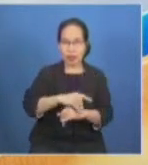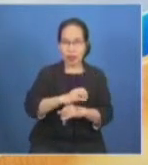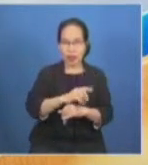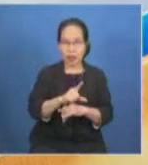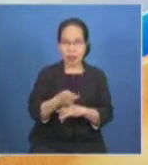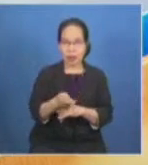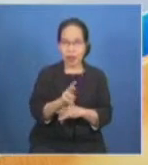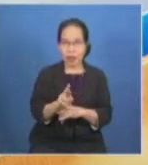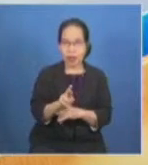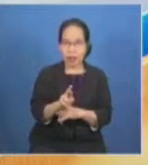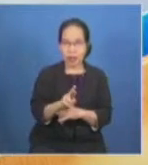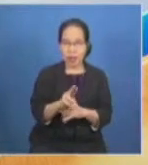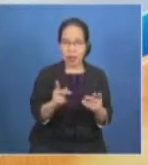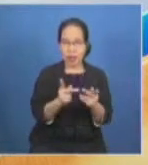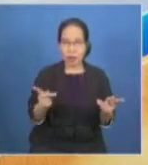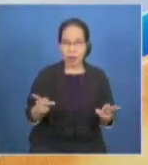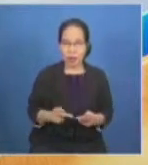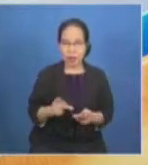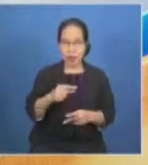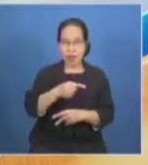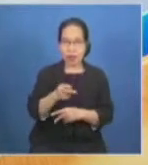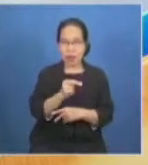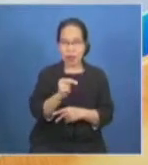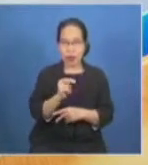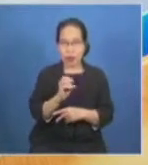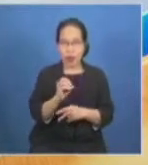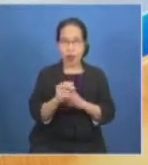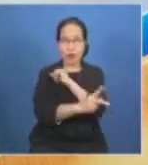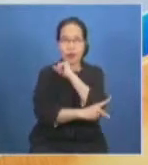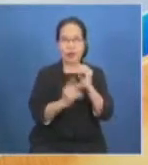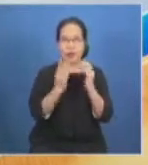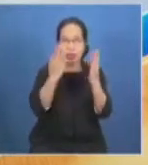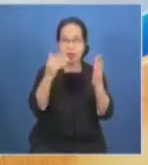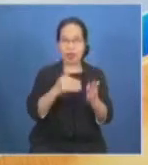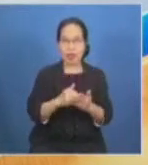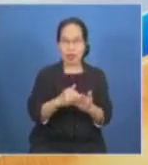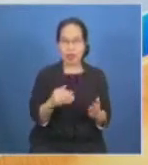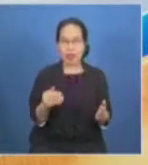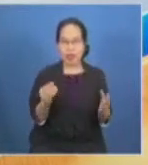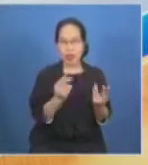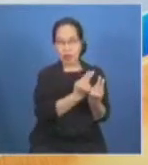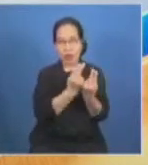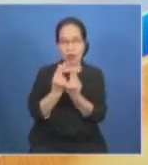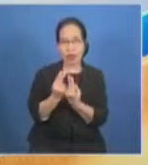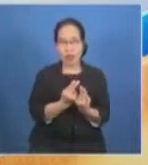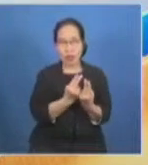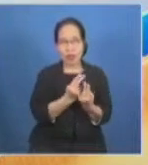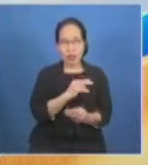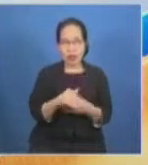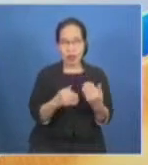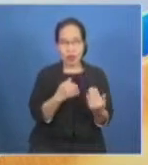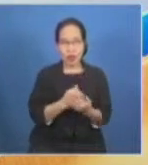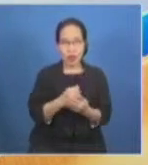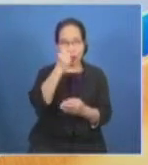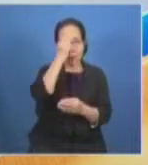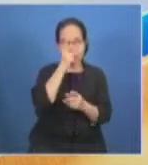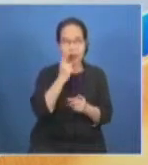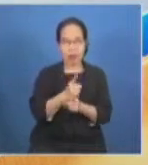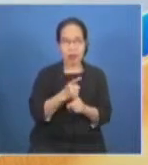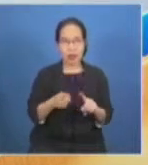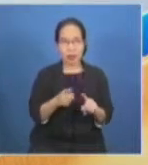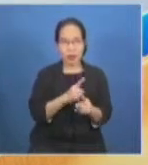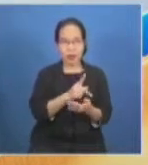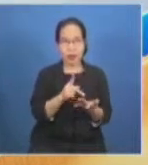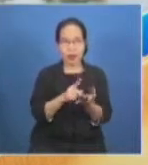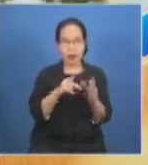Barangay Del Pilar in Quirino Province. We thank you once again for being with us, and to all the